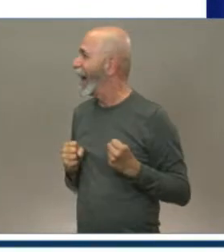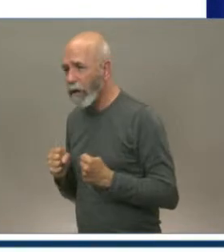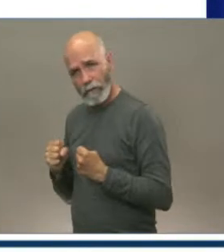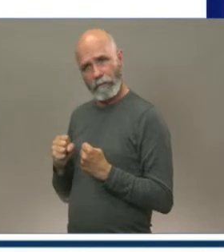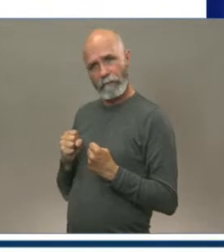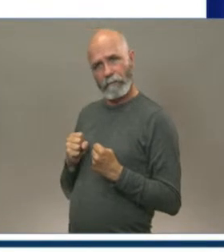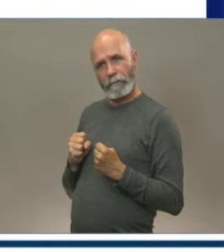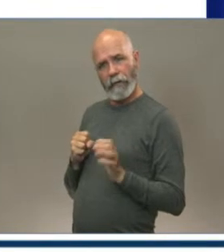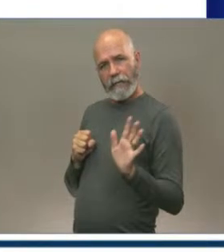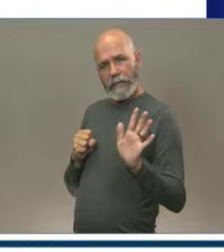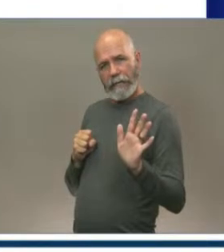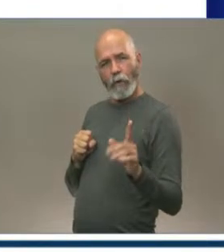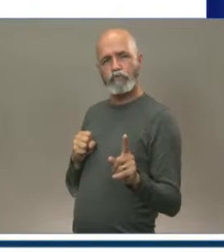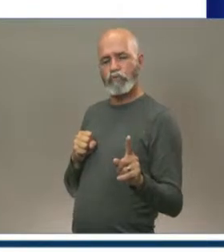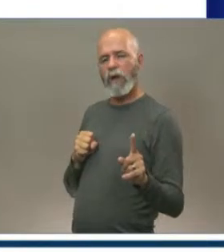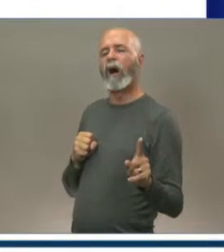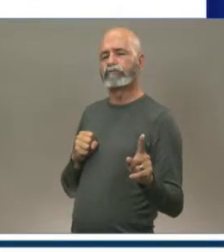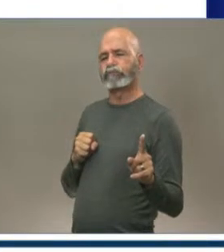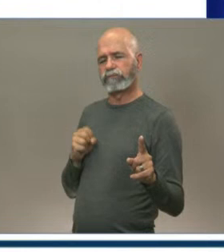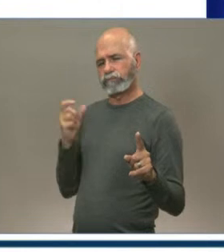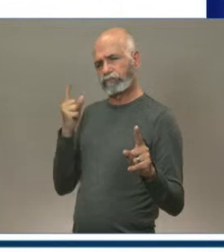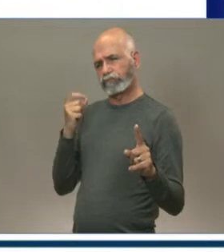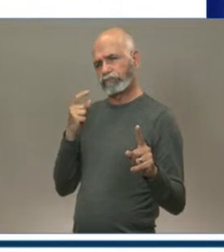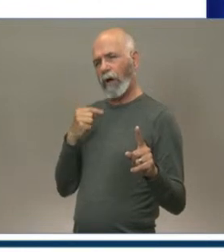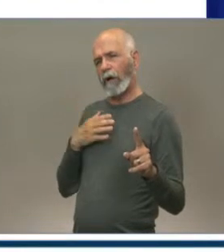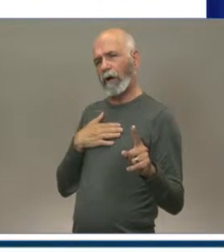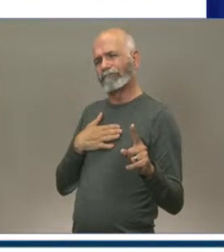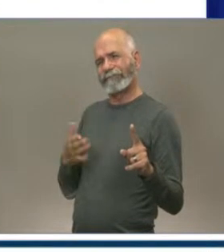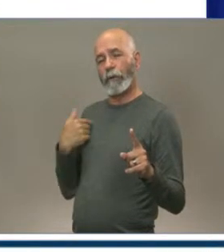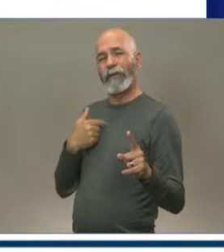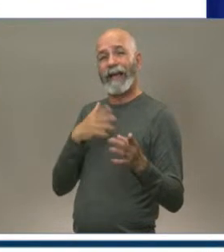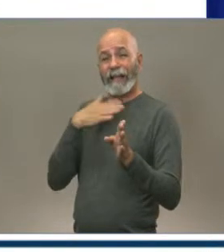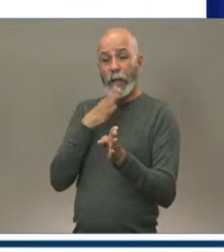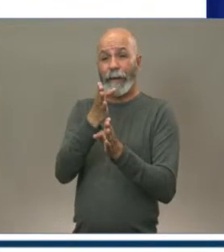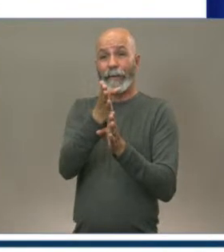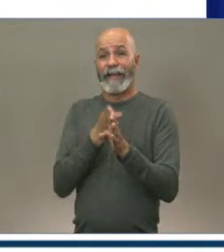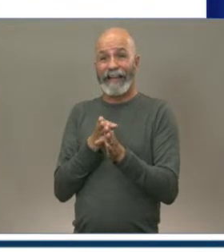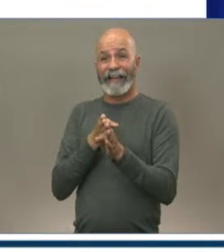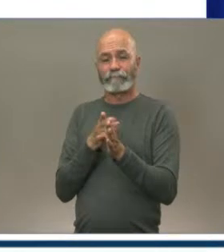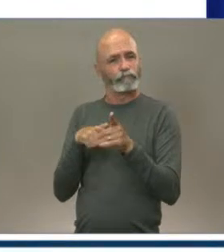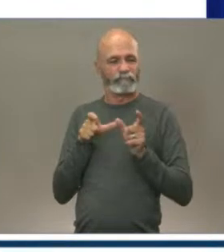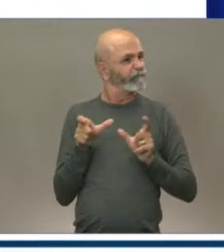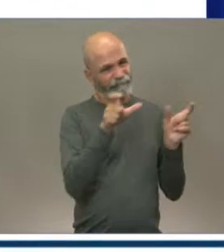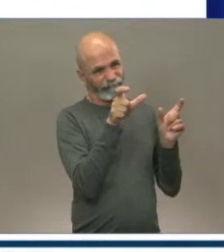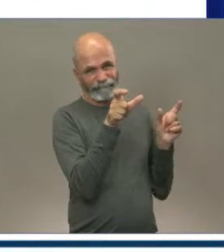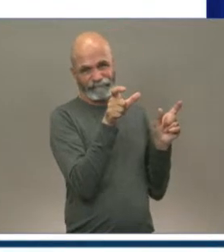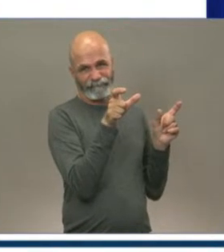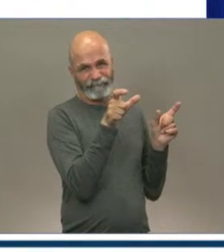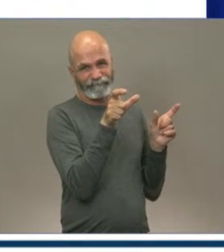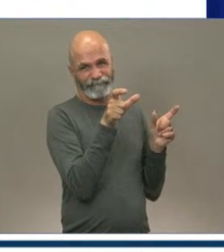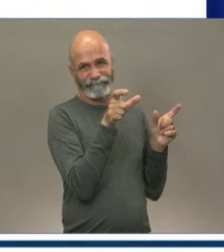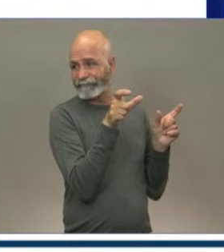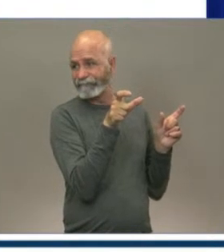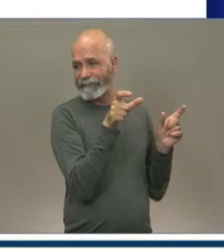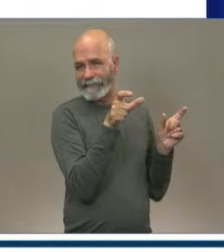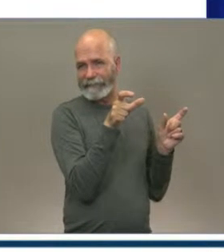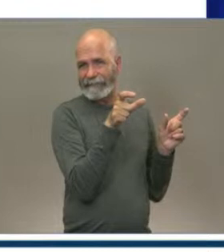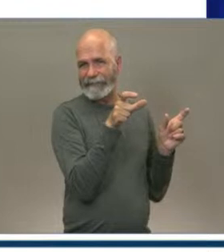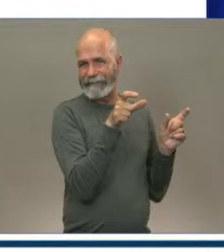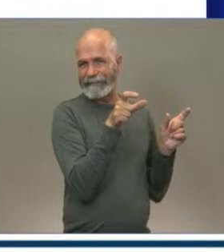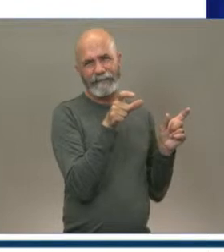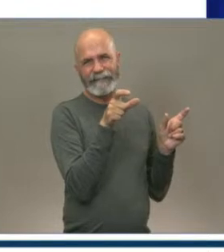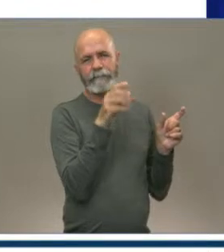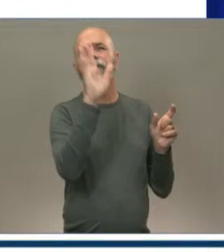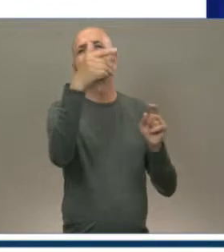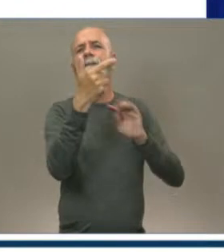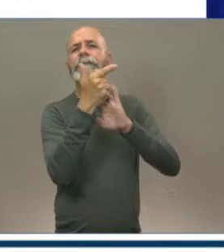confident when we put in restrictions after going through our own legal advice where we're going with that. Public health, we're in a